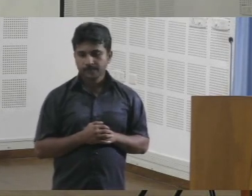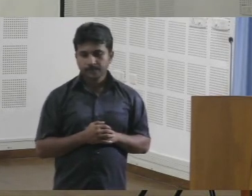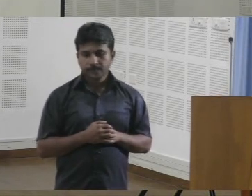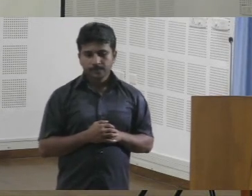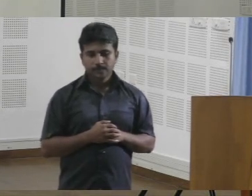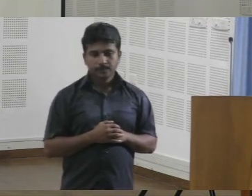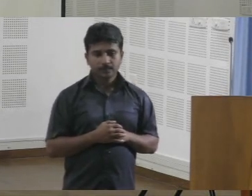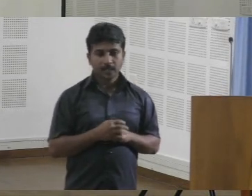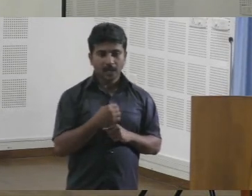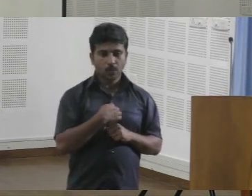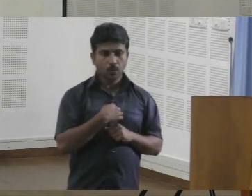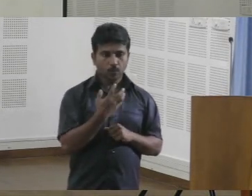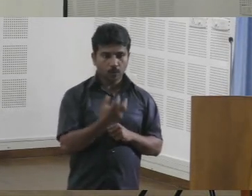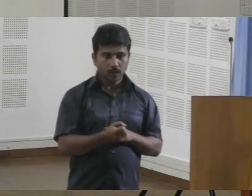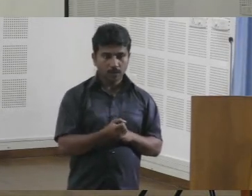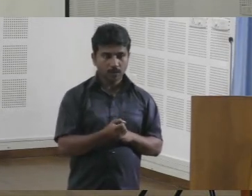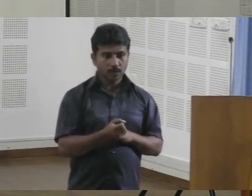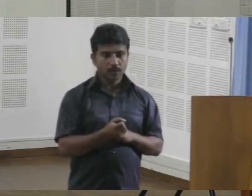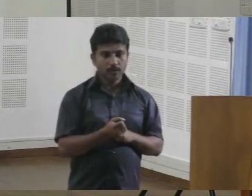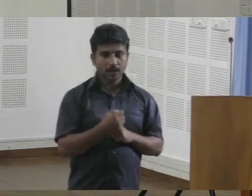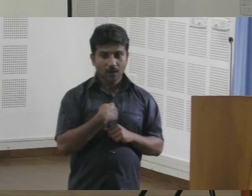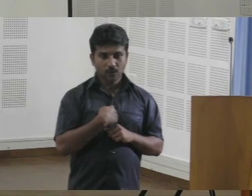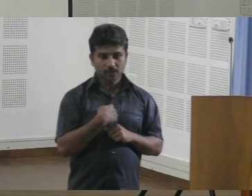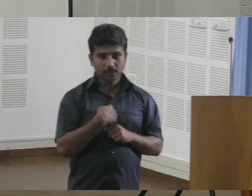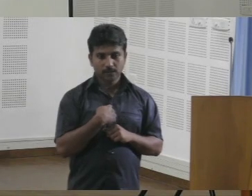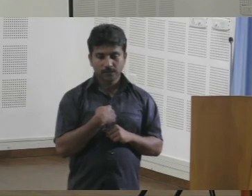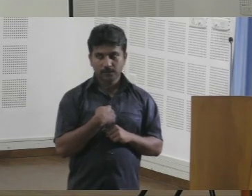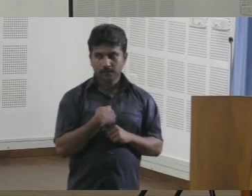Other one? Juice. Okay.